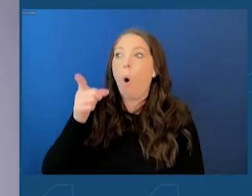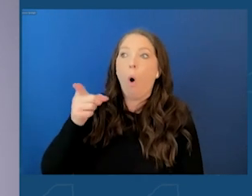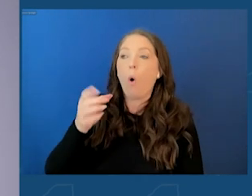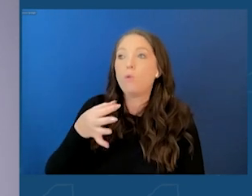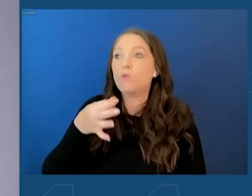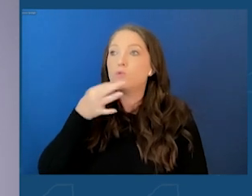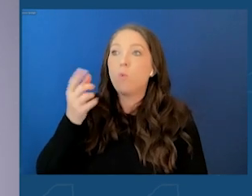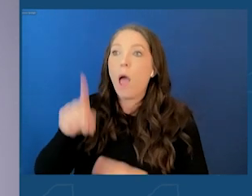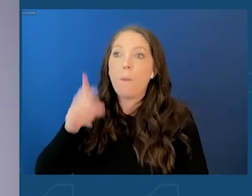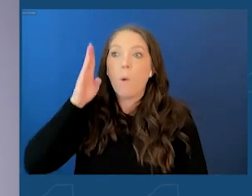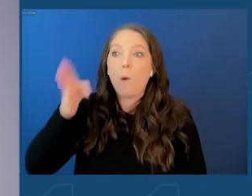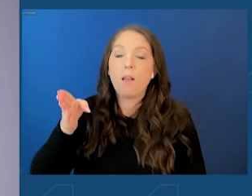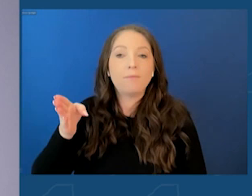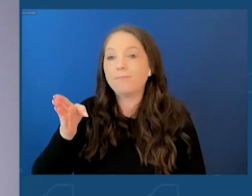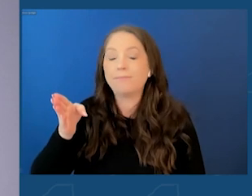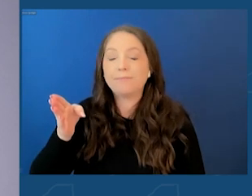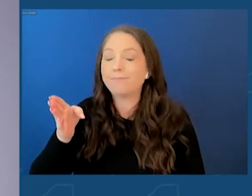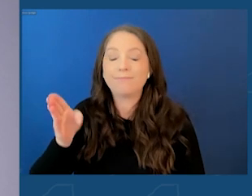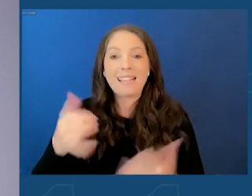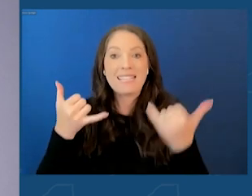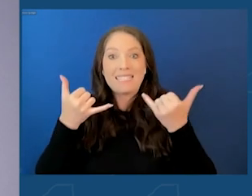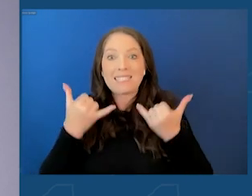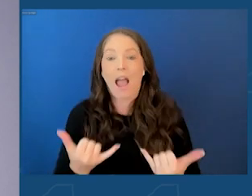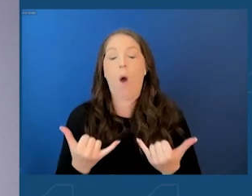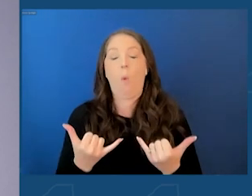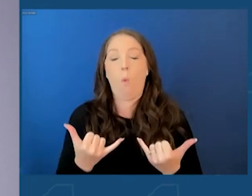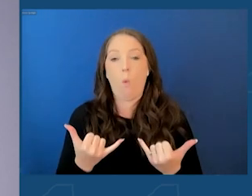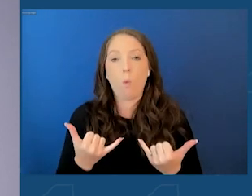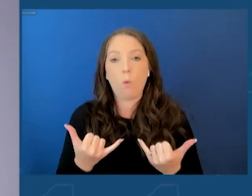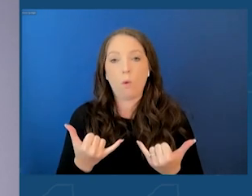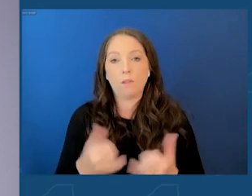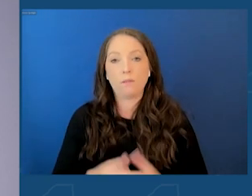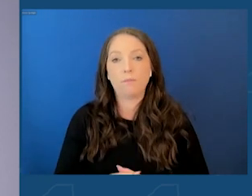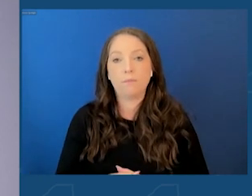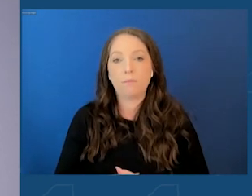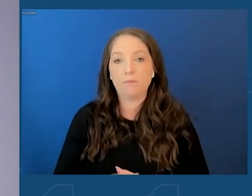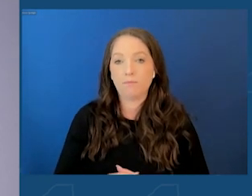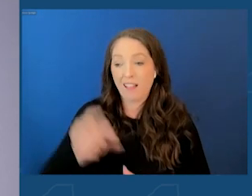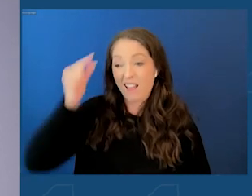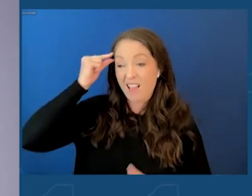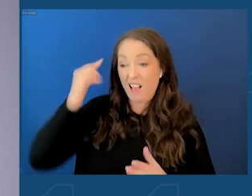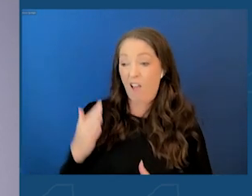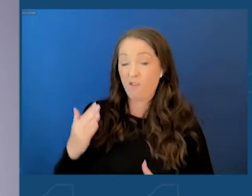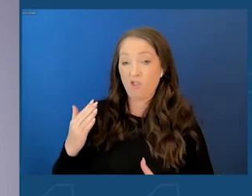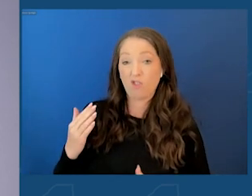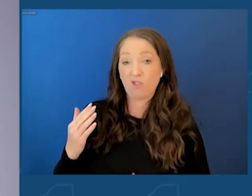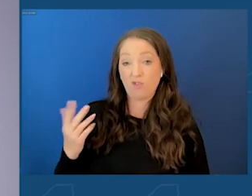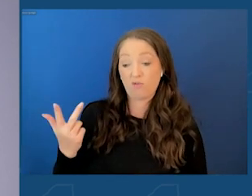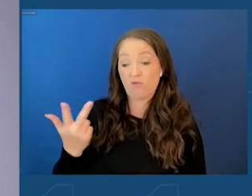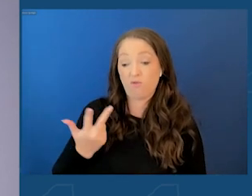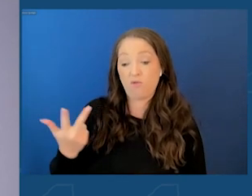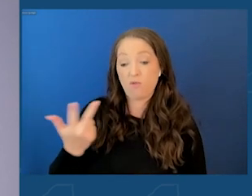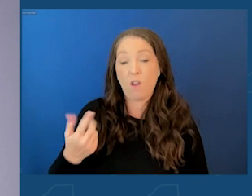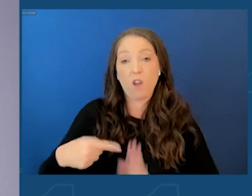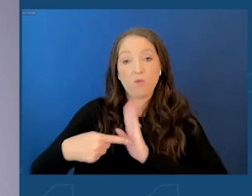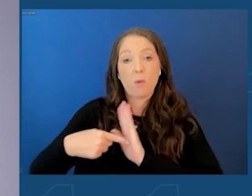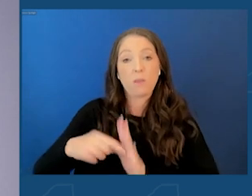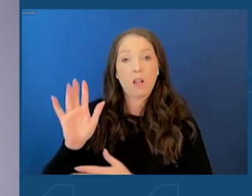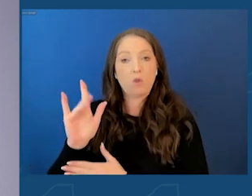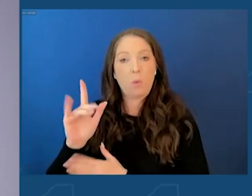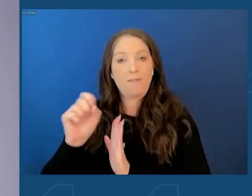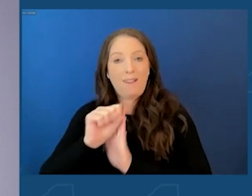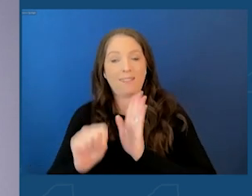that is in the here and now. And as governors, representing 25 states with this alliance, but speaking for all of